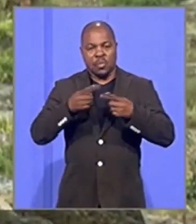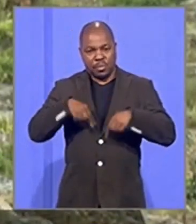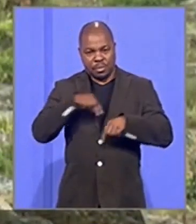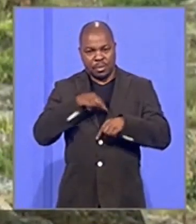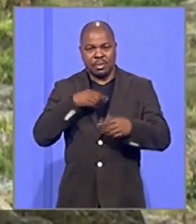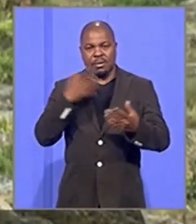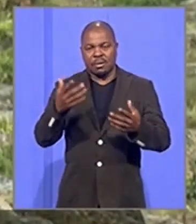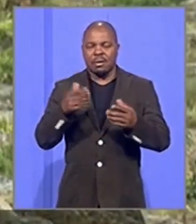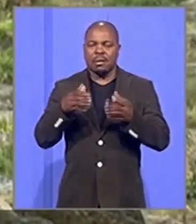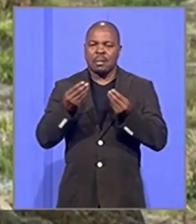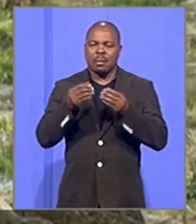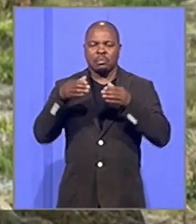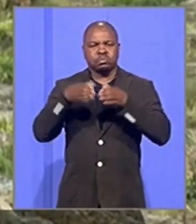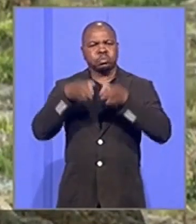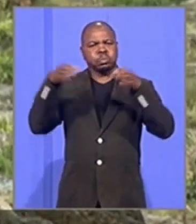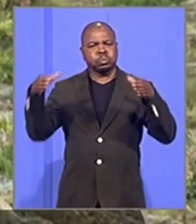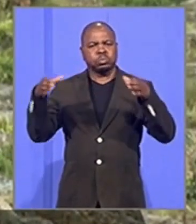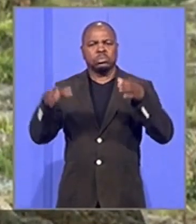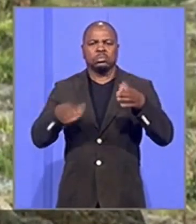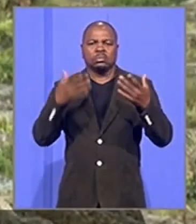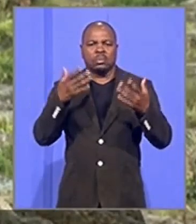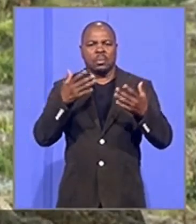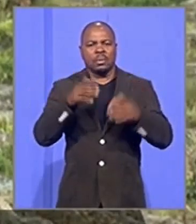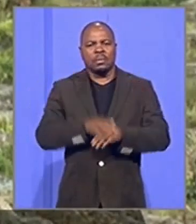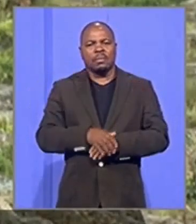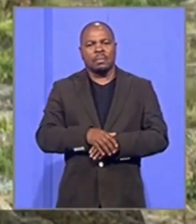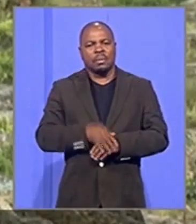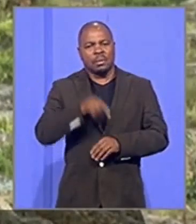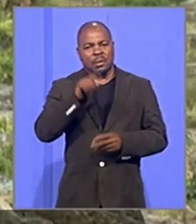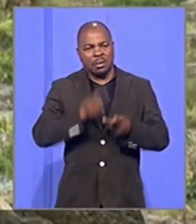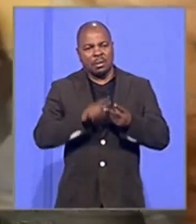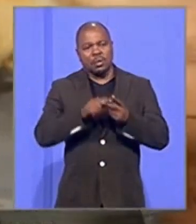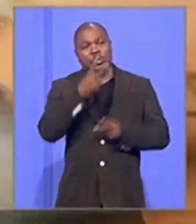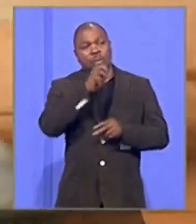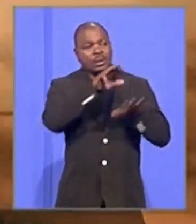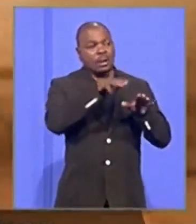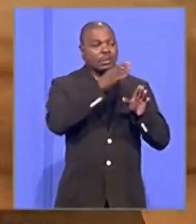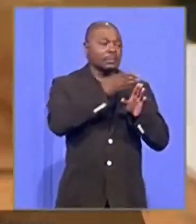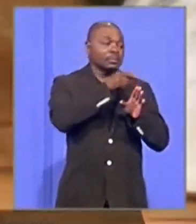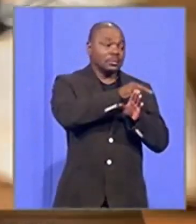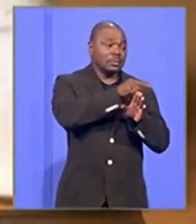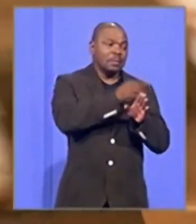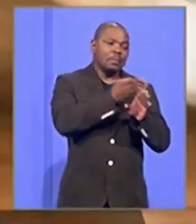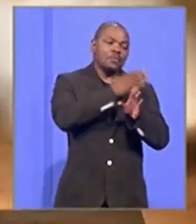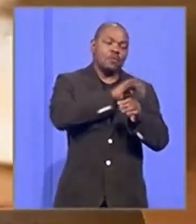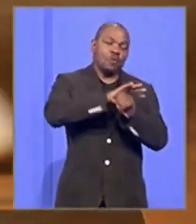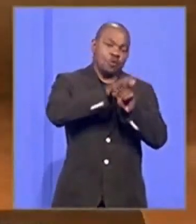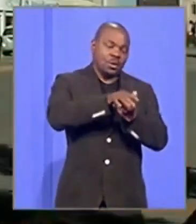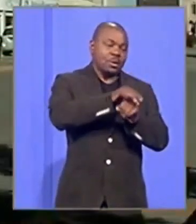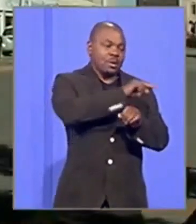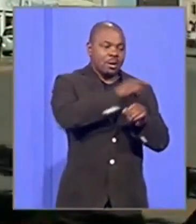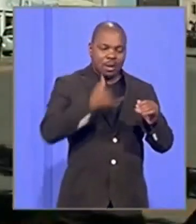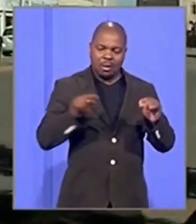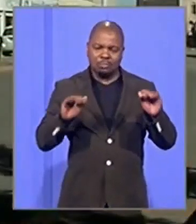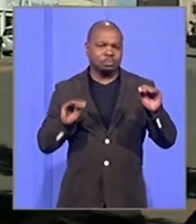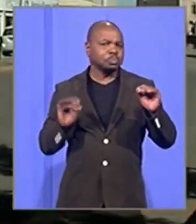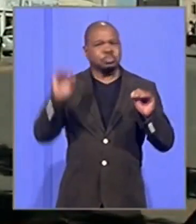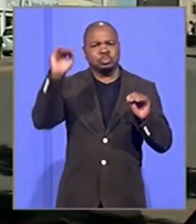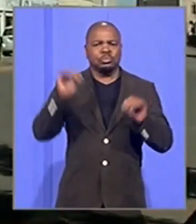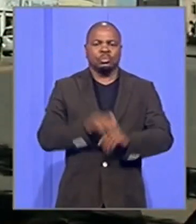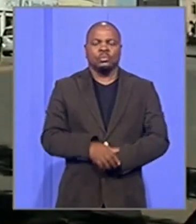turned the tide, we are higher than the volumes in 2019. That was before COVID. Ditaba di sale mothating